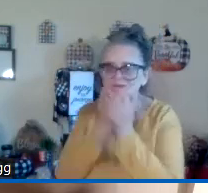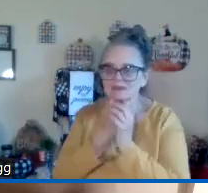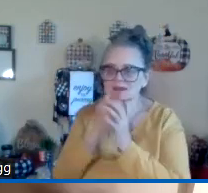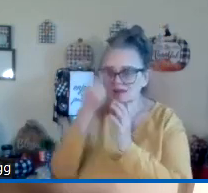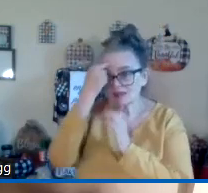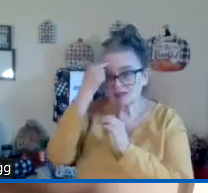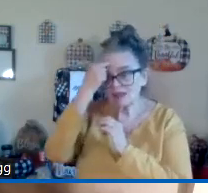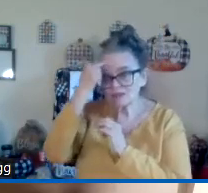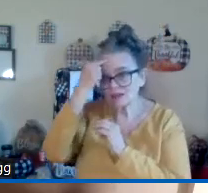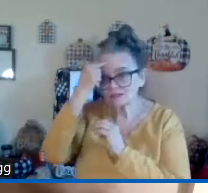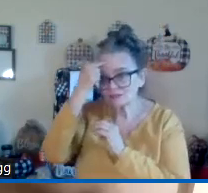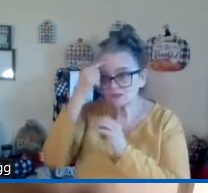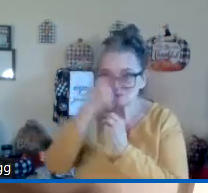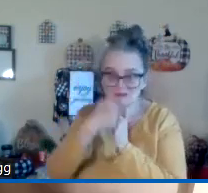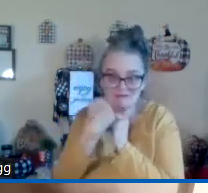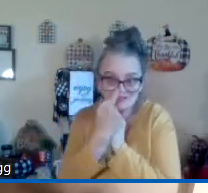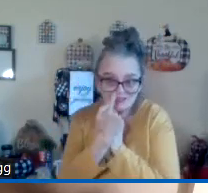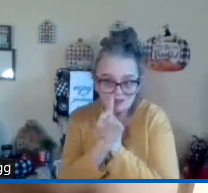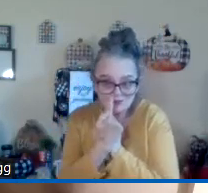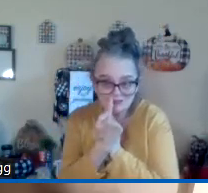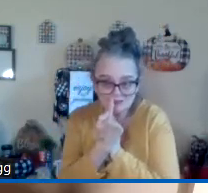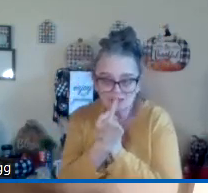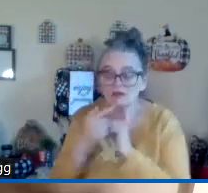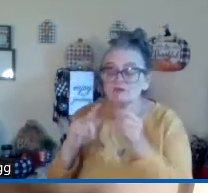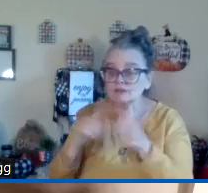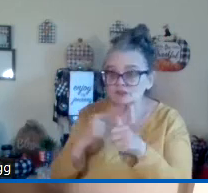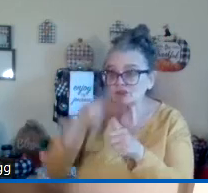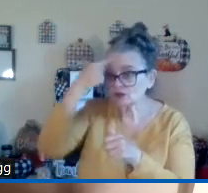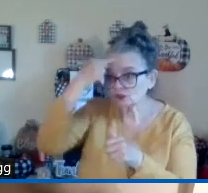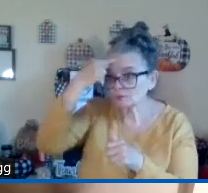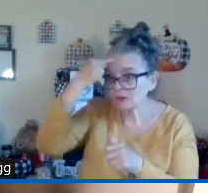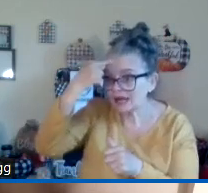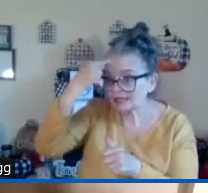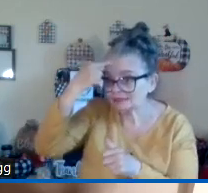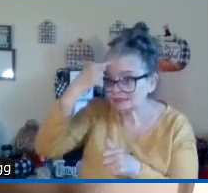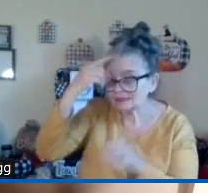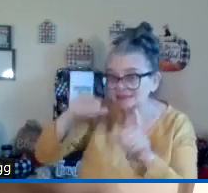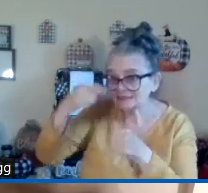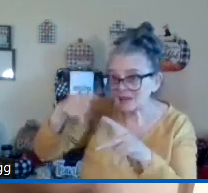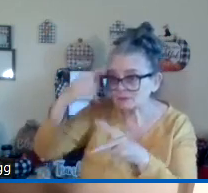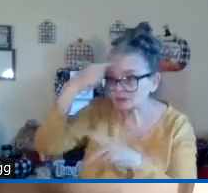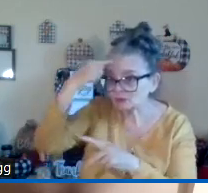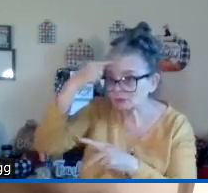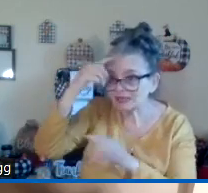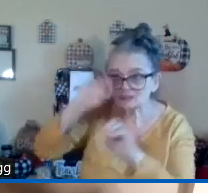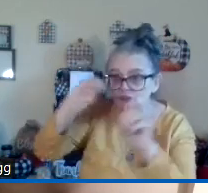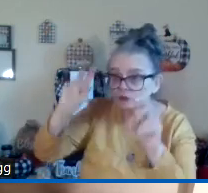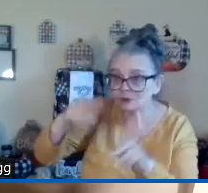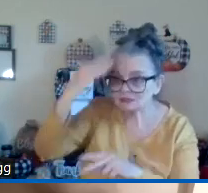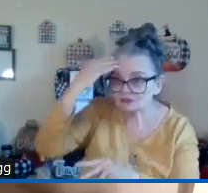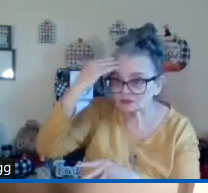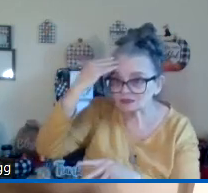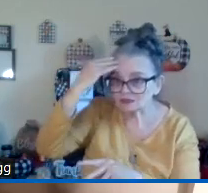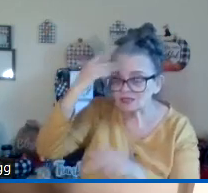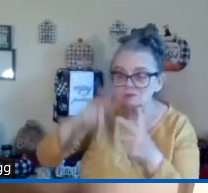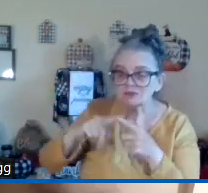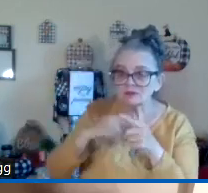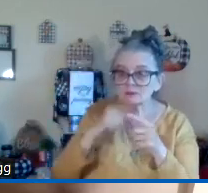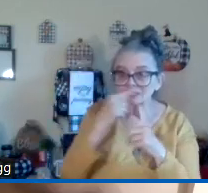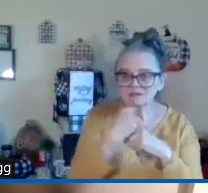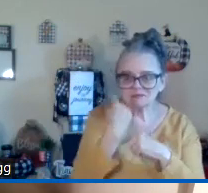people who just say, oh, that's so good, that's so good, that's so nice. But really knowing that there is something